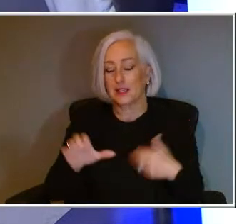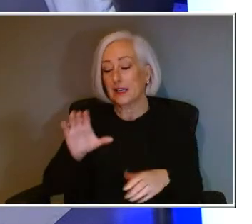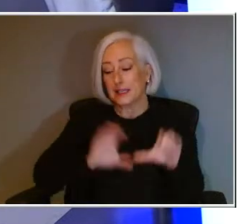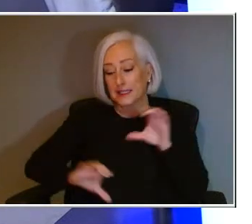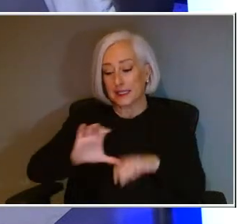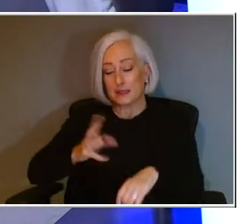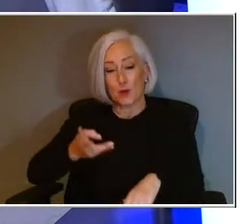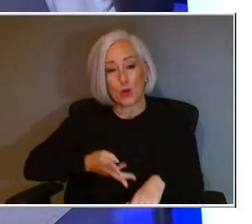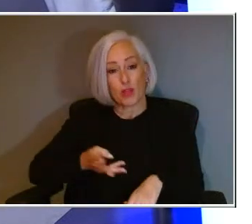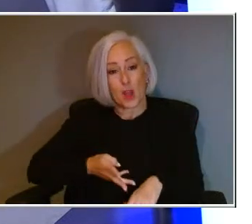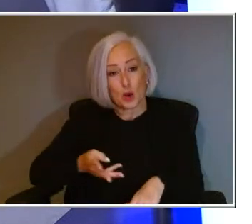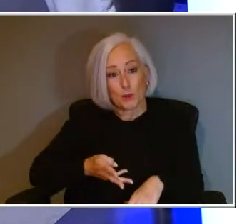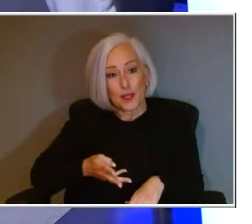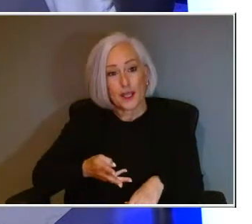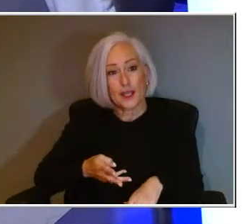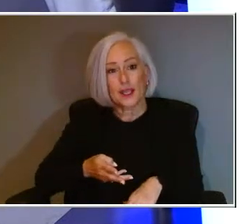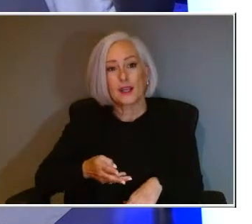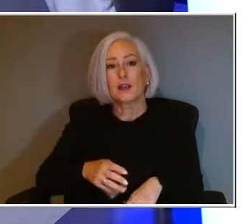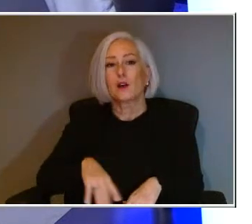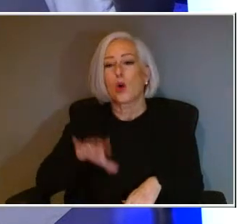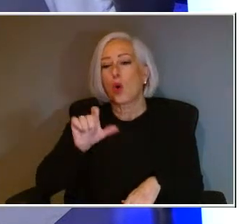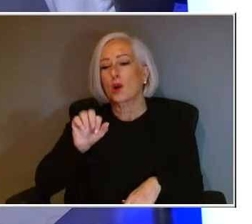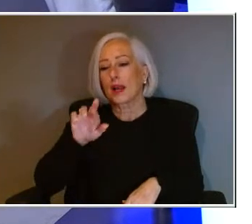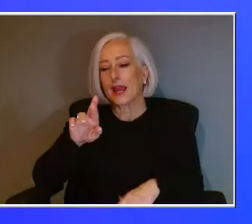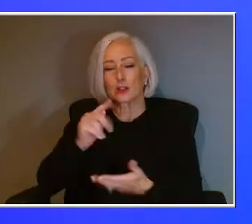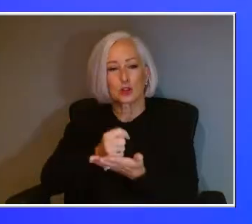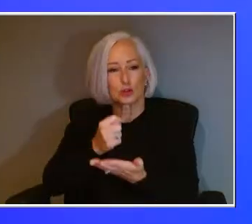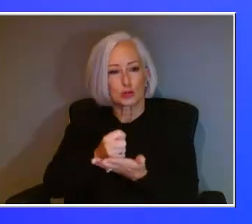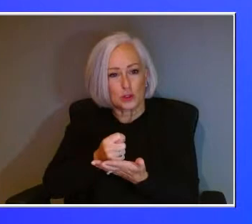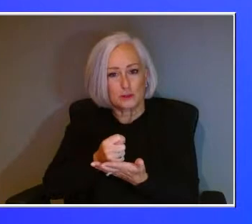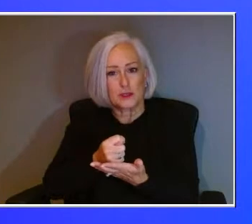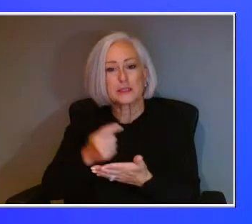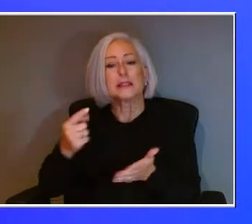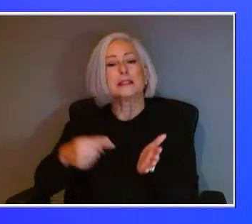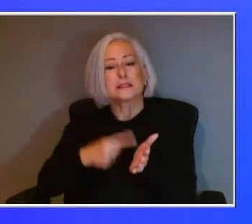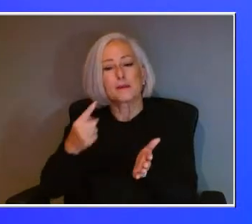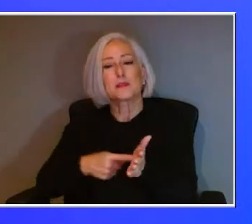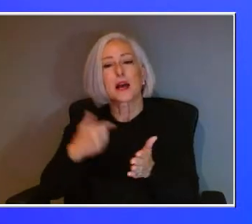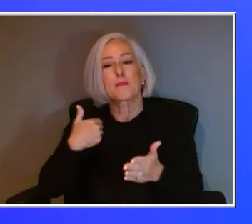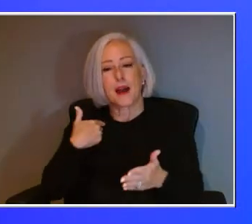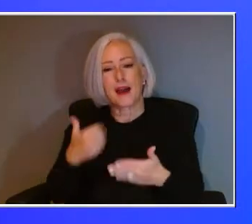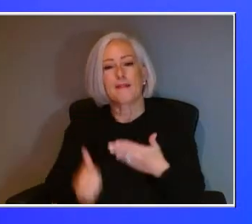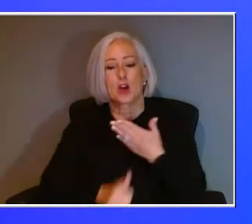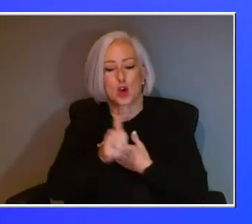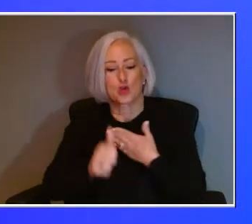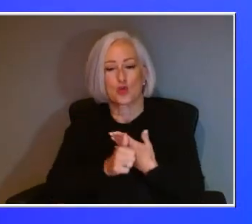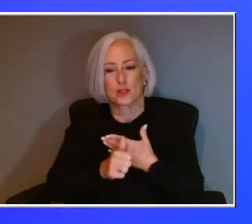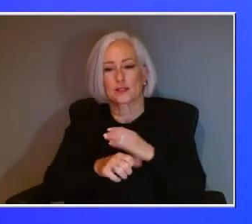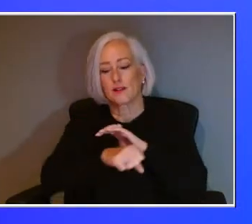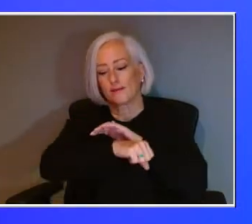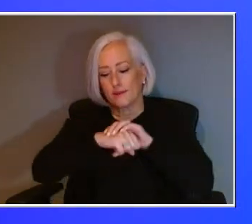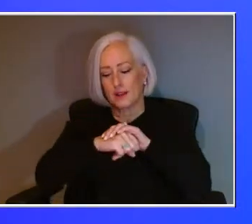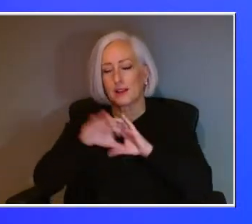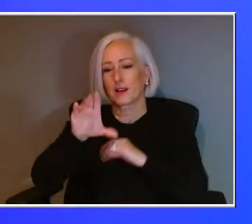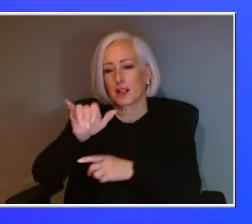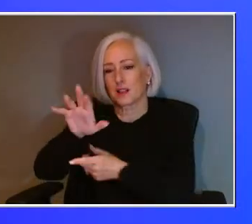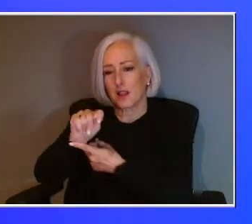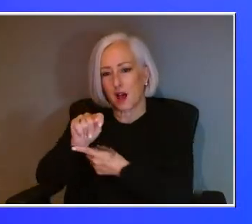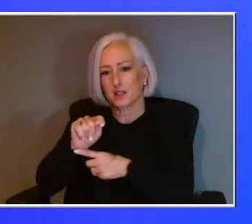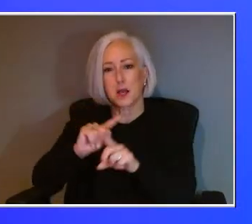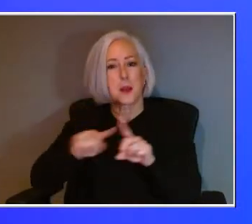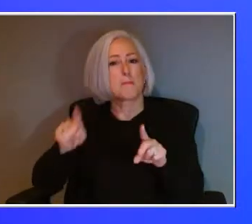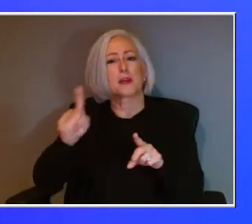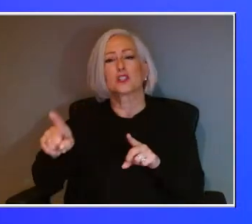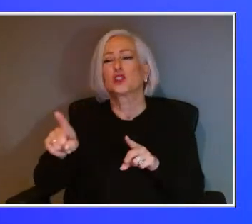or anti-cancer treatments may sometimes increase the risk of clotting and bleeding that could happen, but she was far out from her